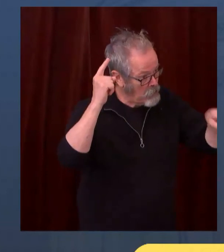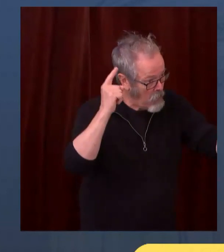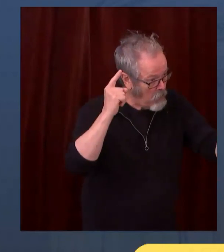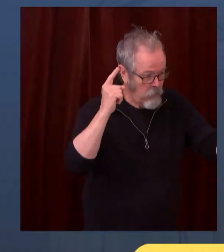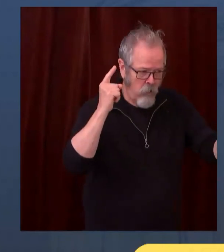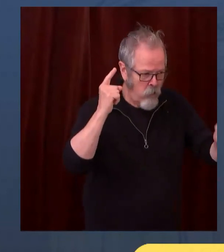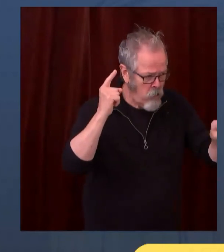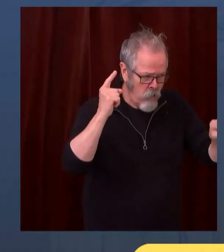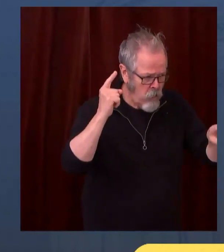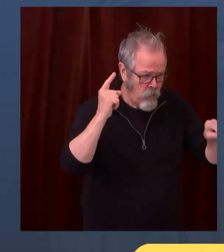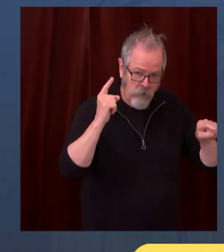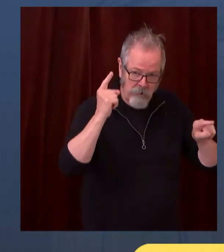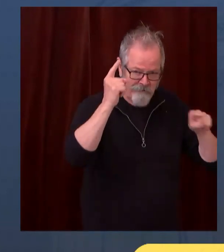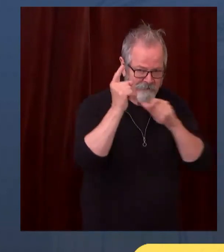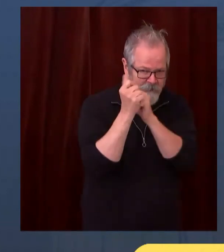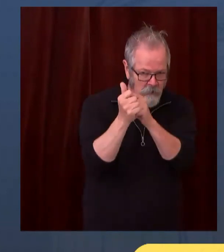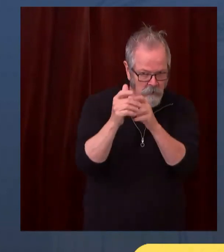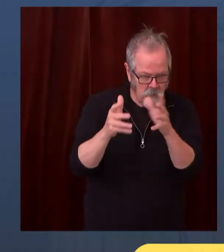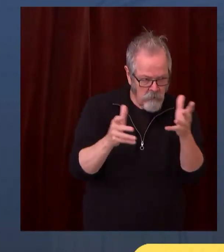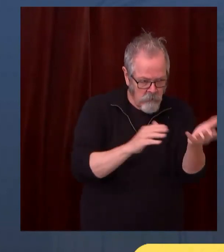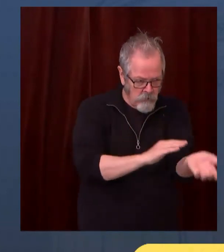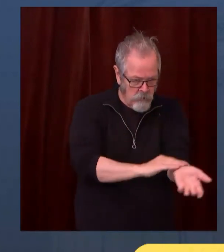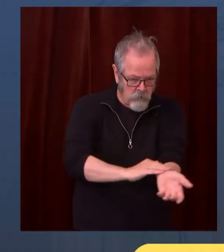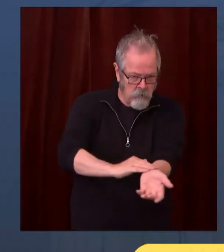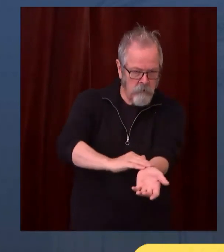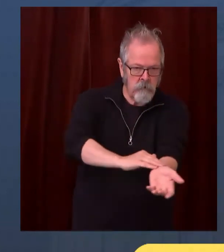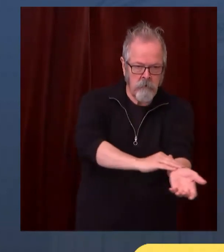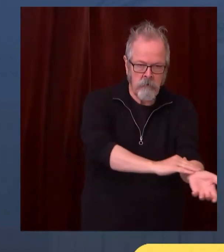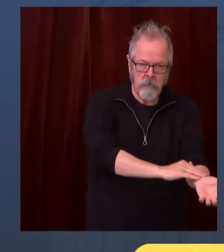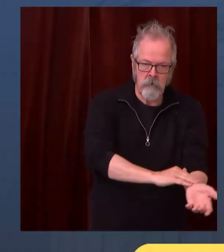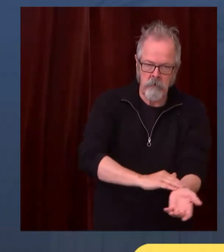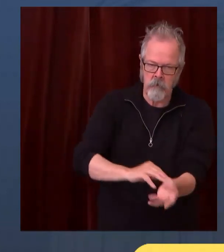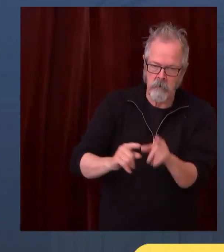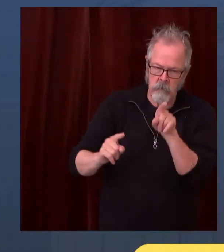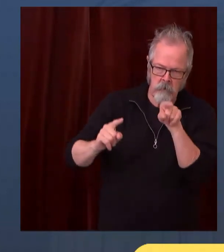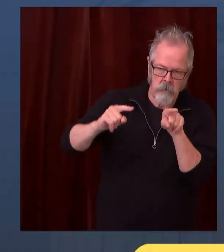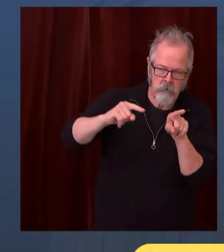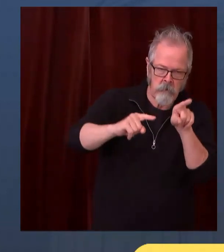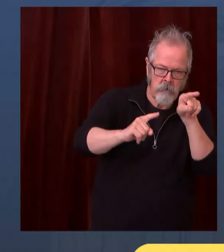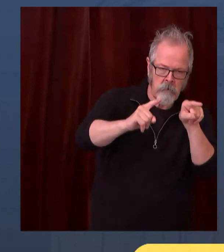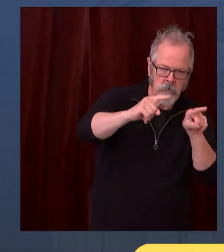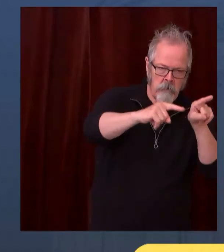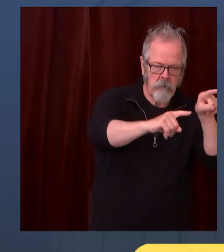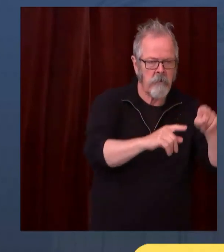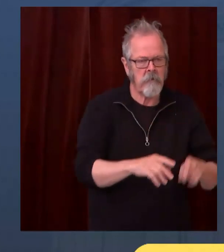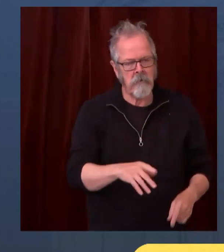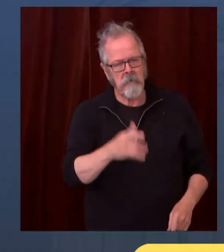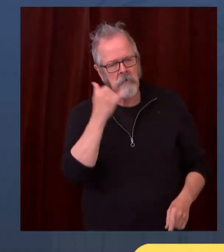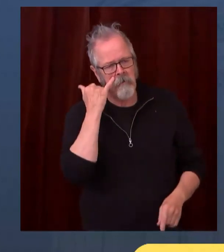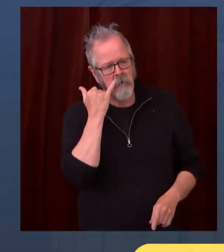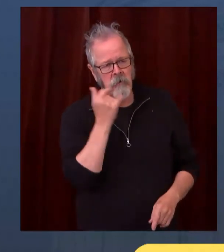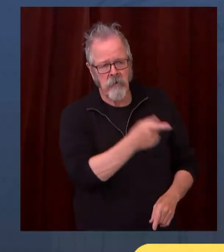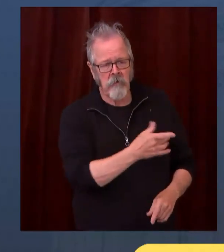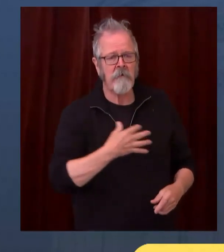for phase three would be less than 10 and between 10 and 25.